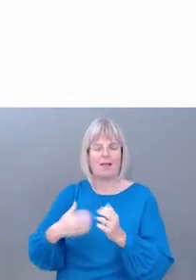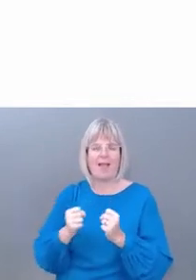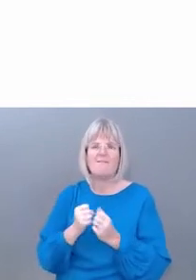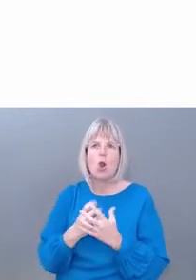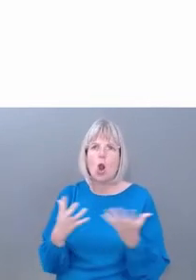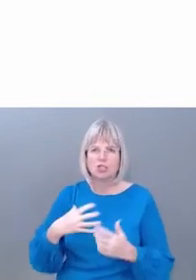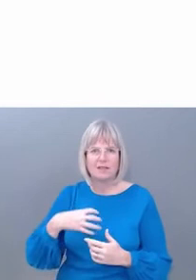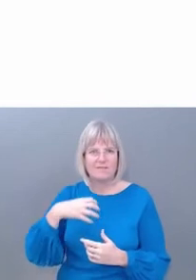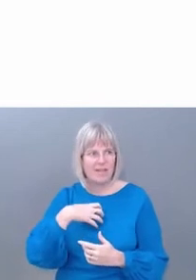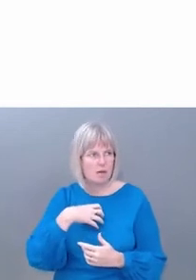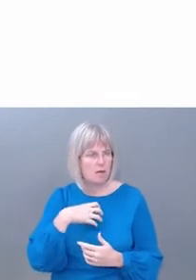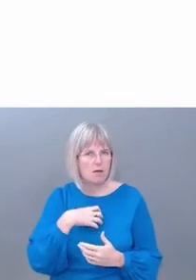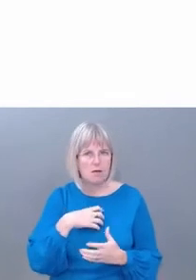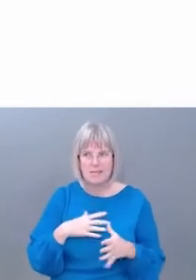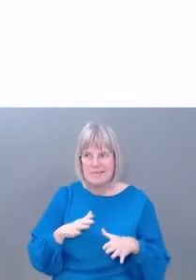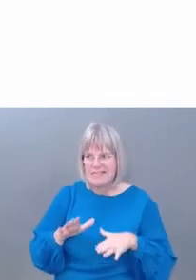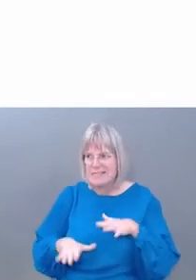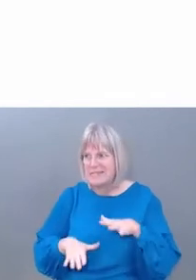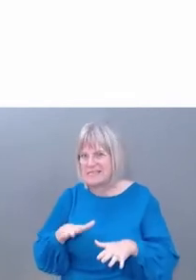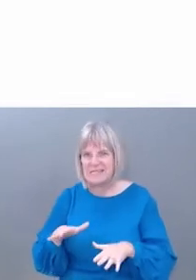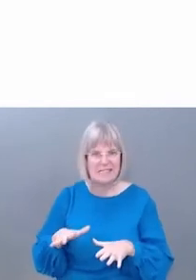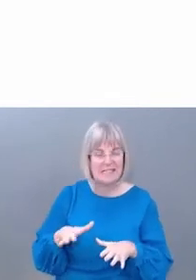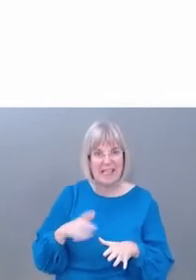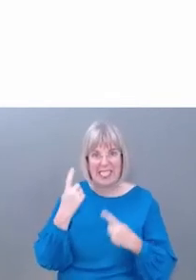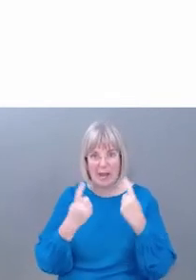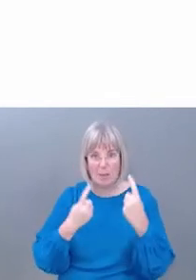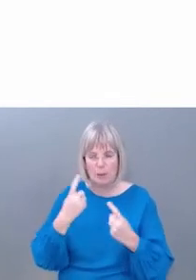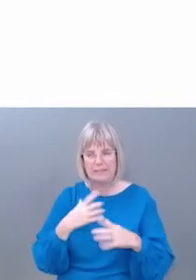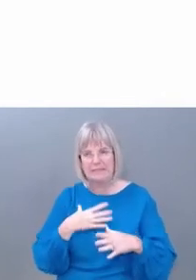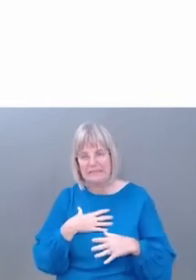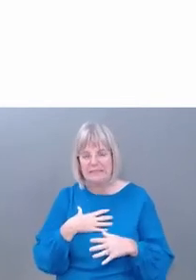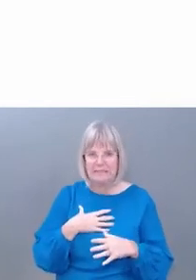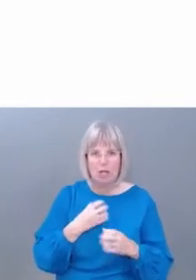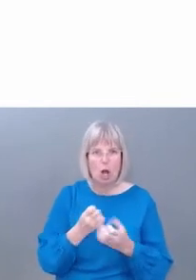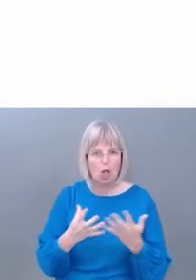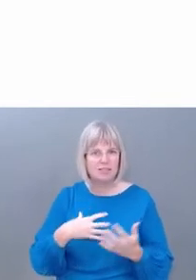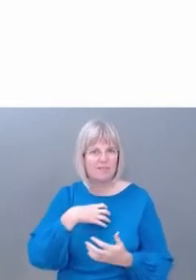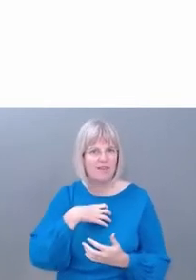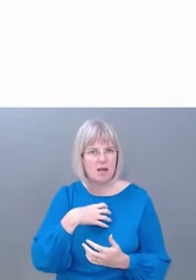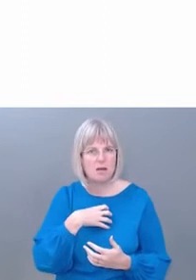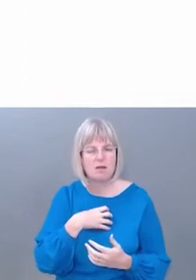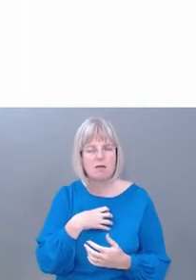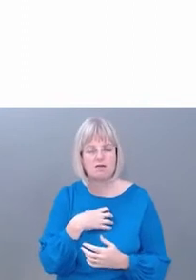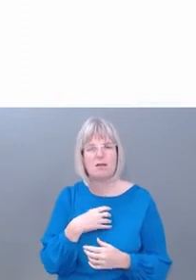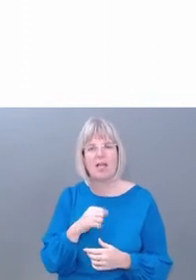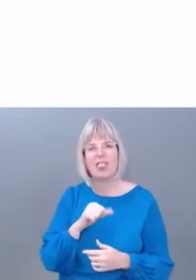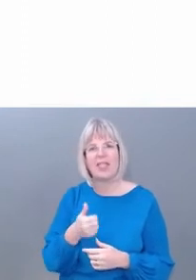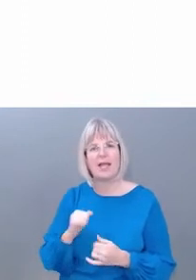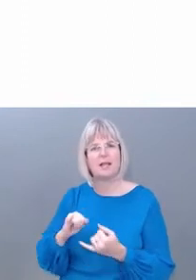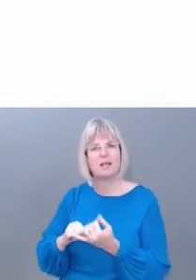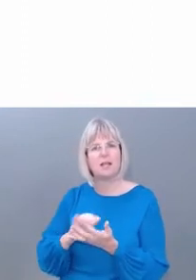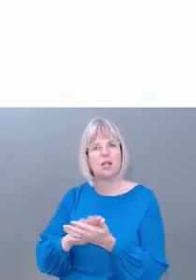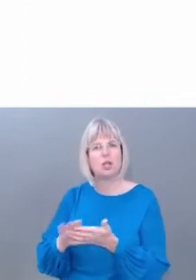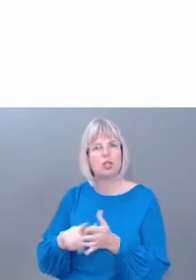even sort of starting to think about it really. And then Sharon mirrors that really in